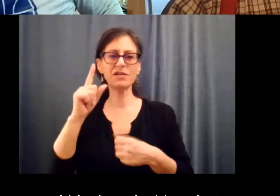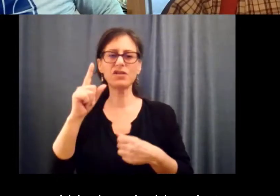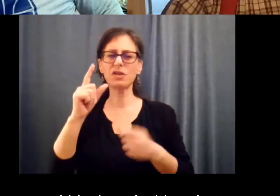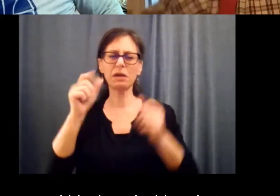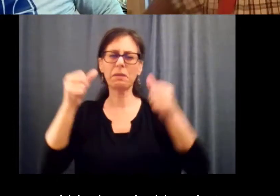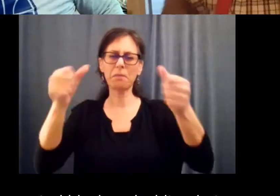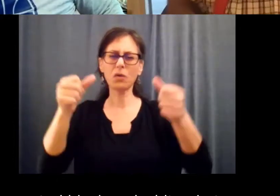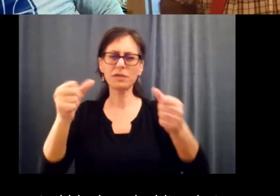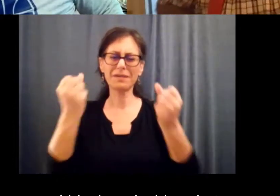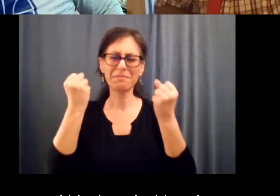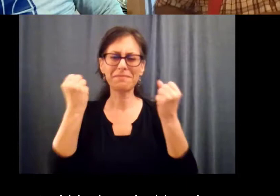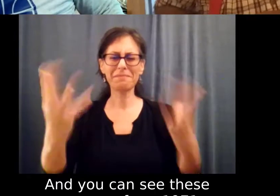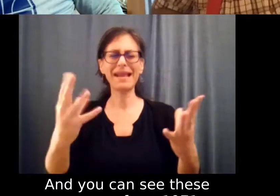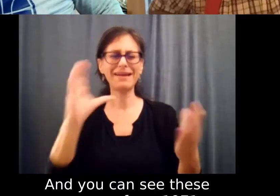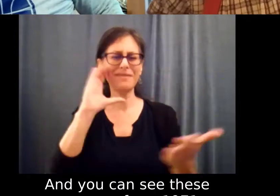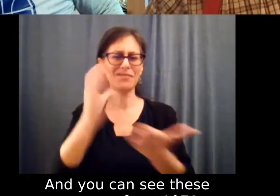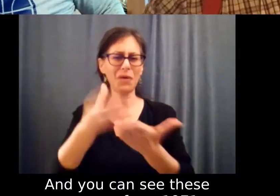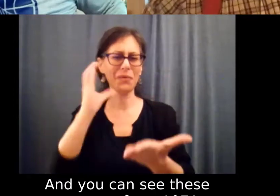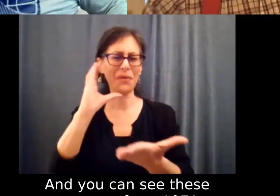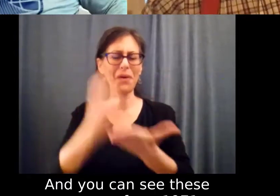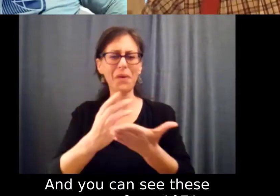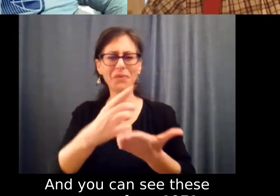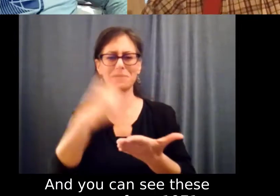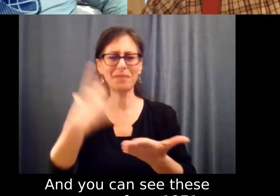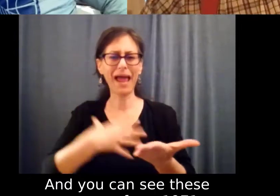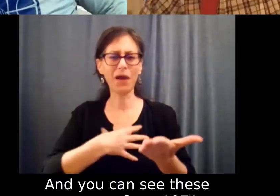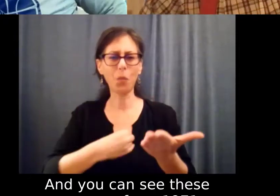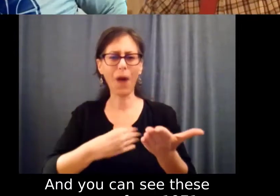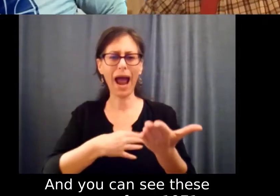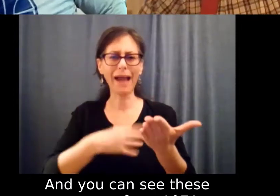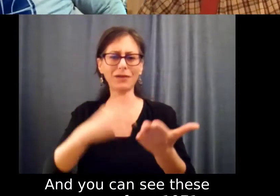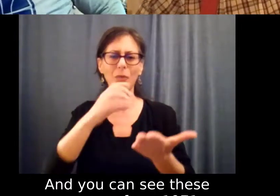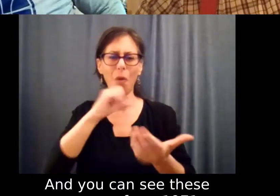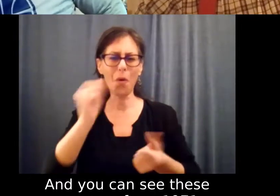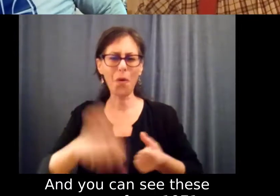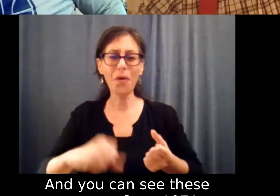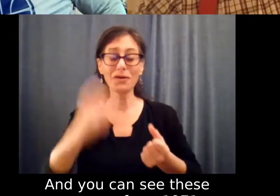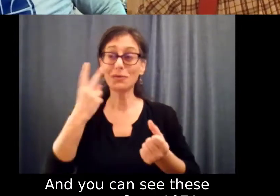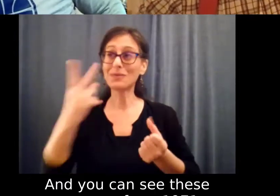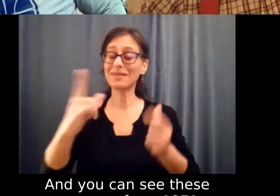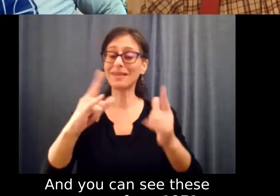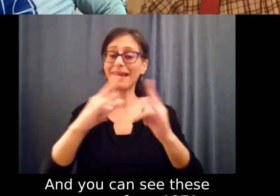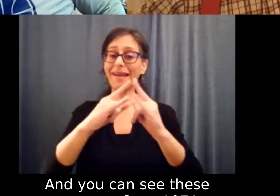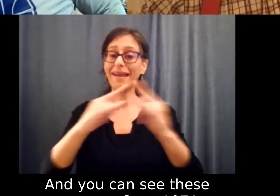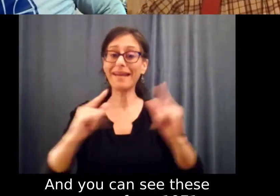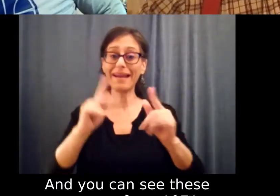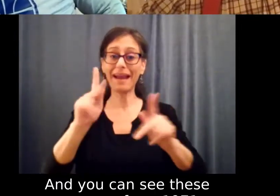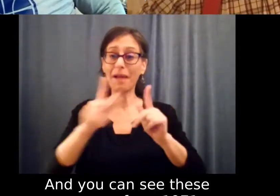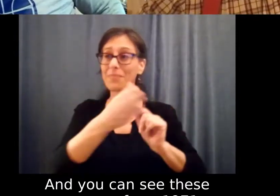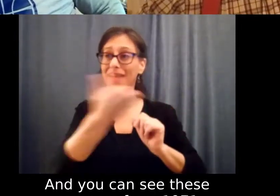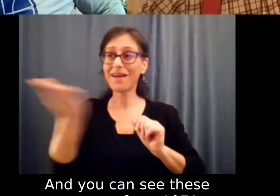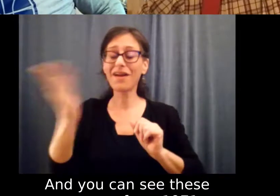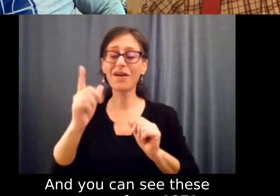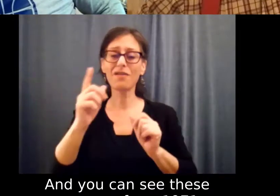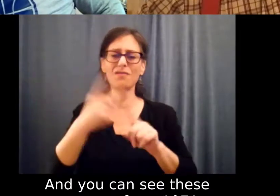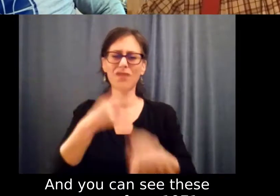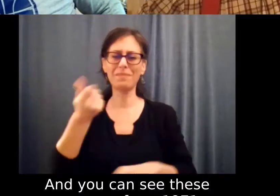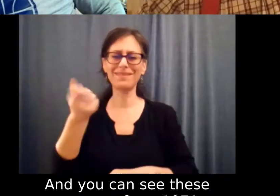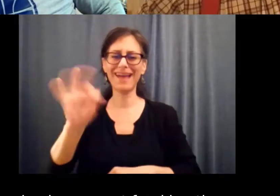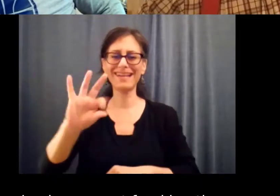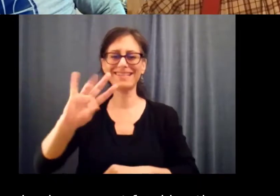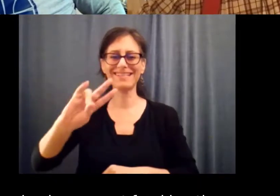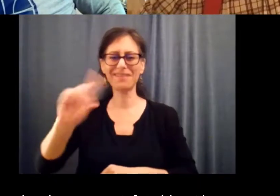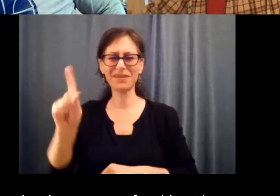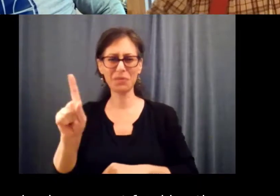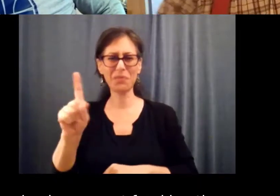bunch of black and white photos. And there you could see these campers from 1971 in these black and